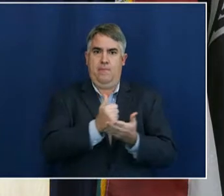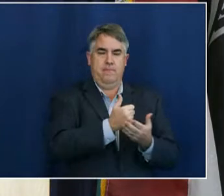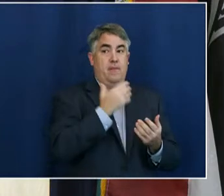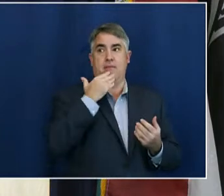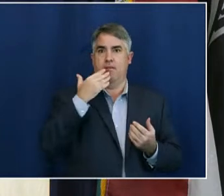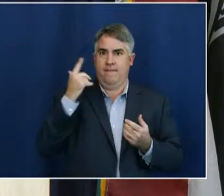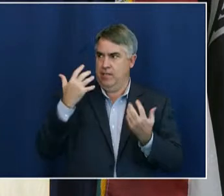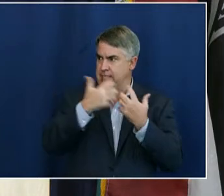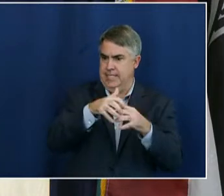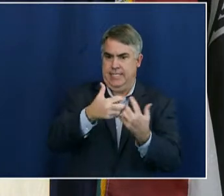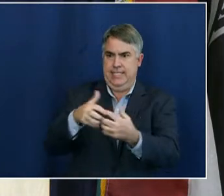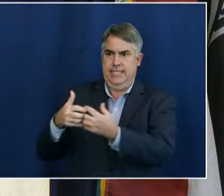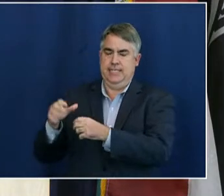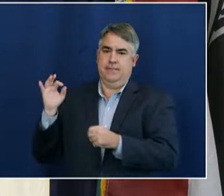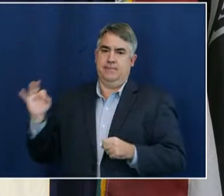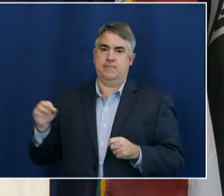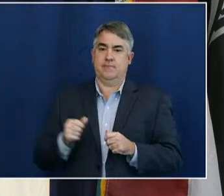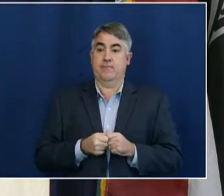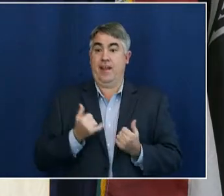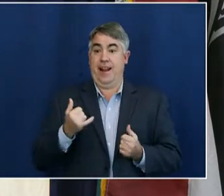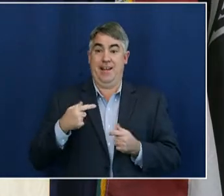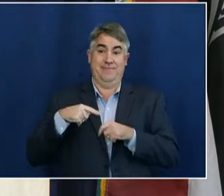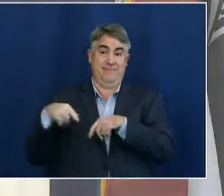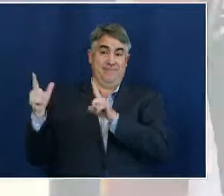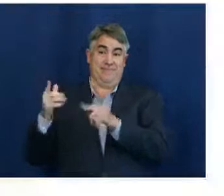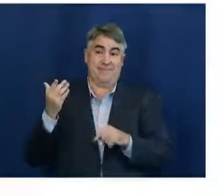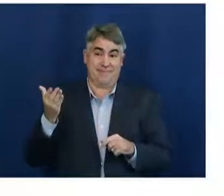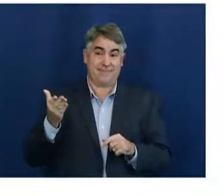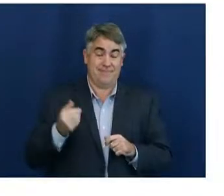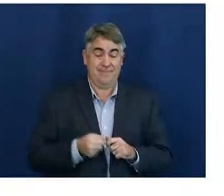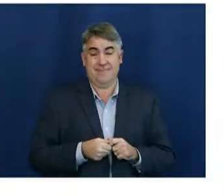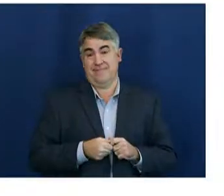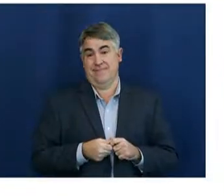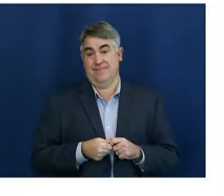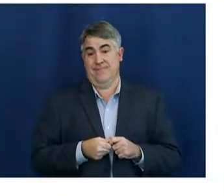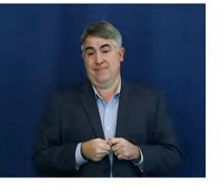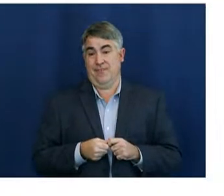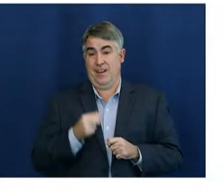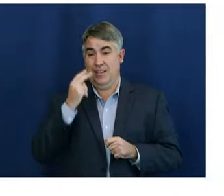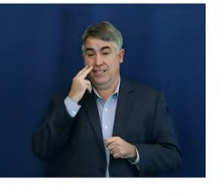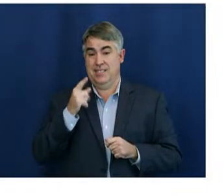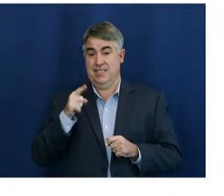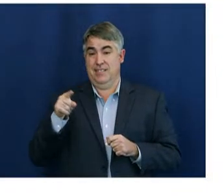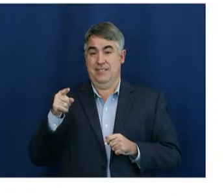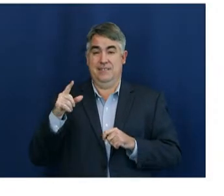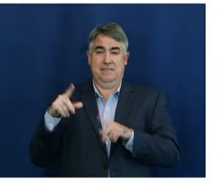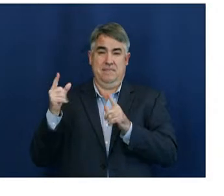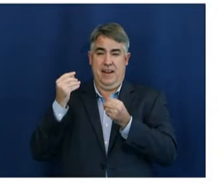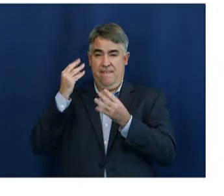let's jump into today's charts. There you can see an update of our vaccine dashboard.